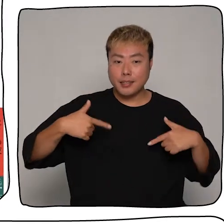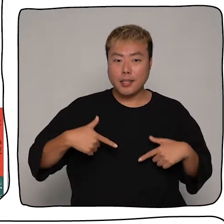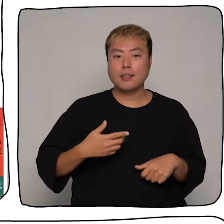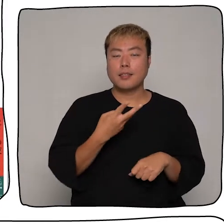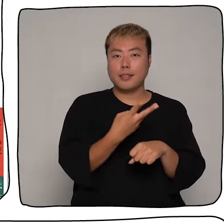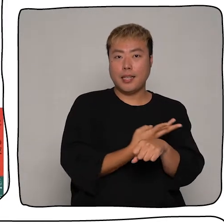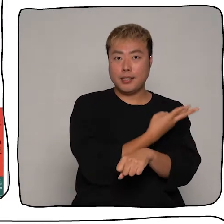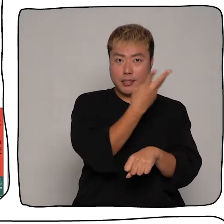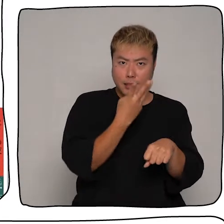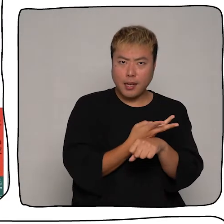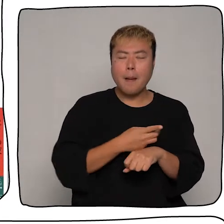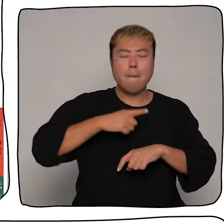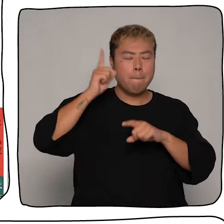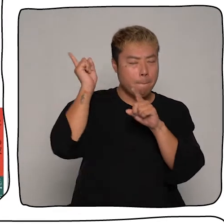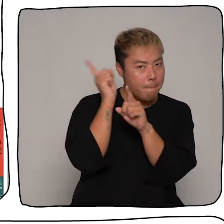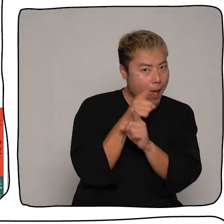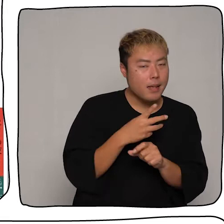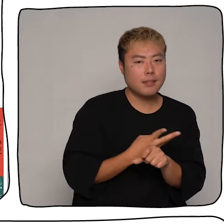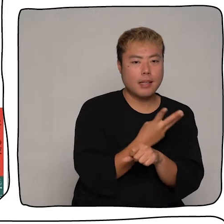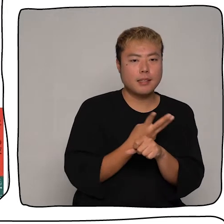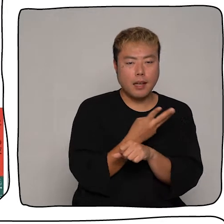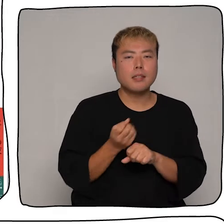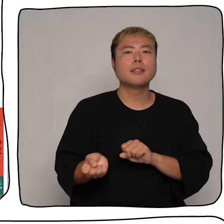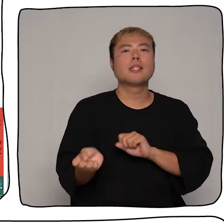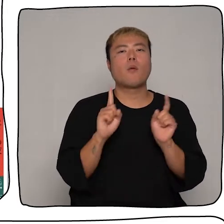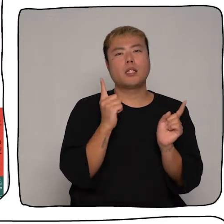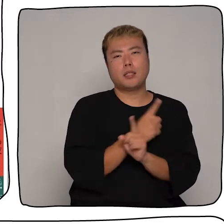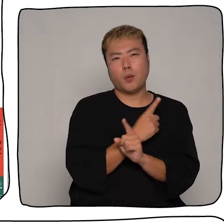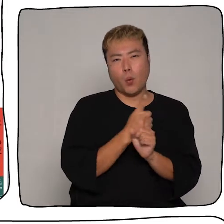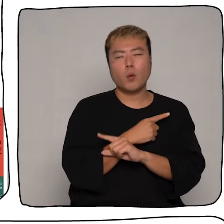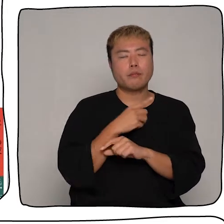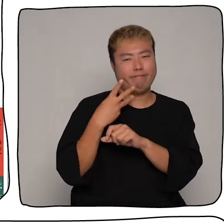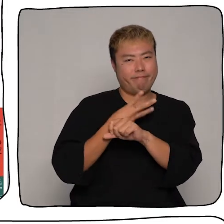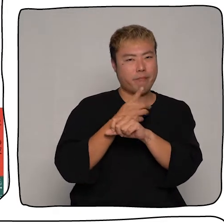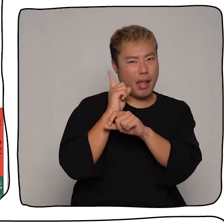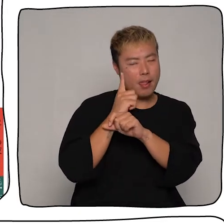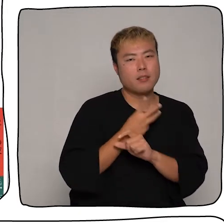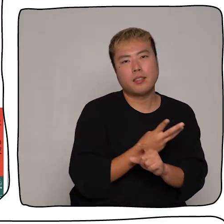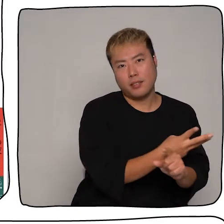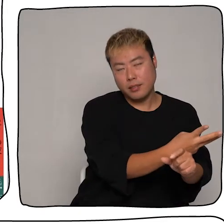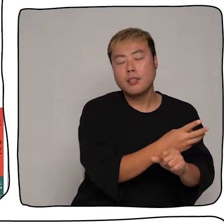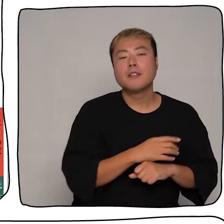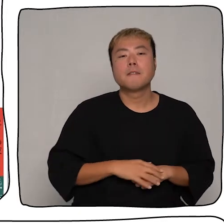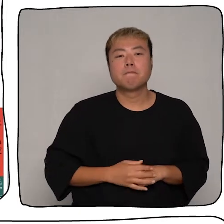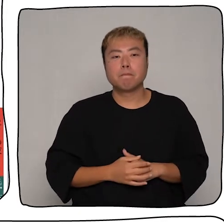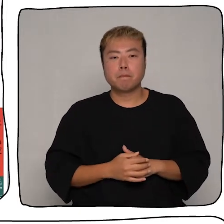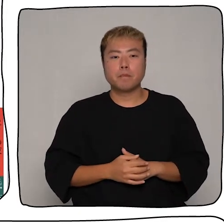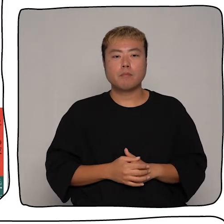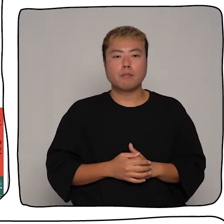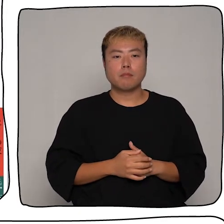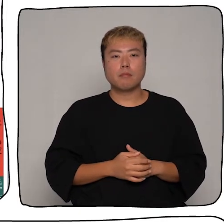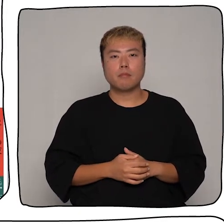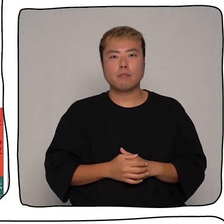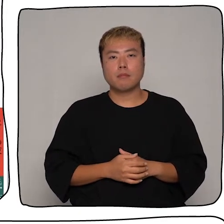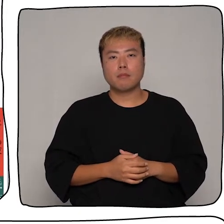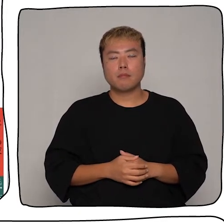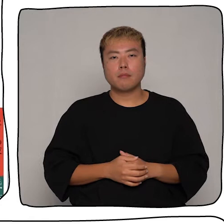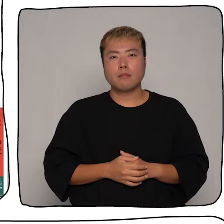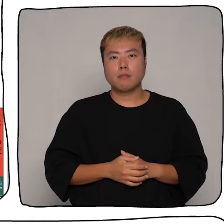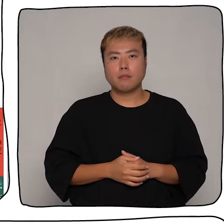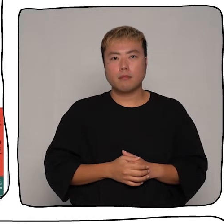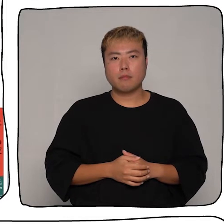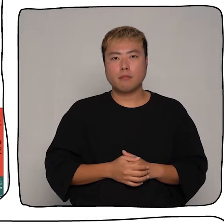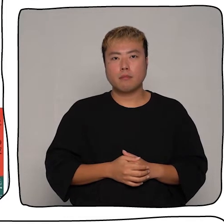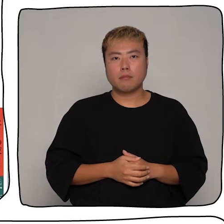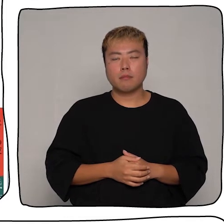to have rehabilitation. I heard that 3 hours every day.